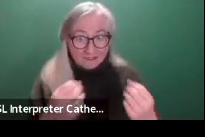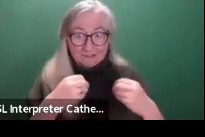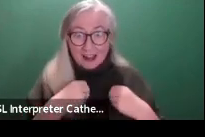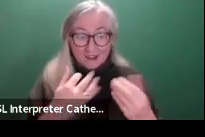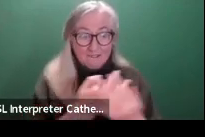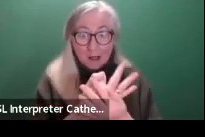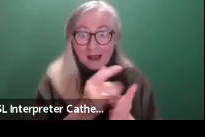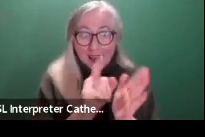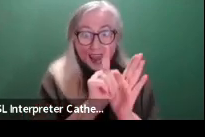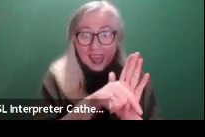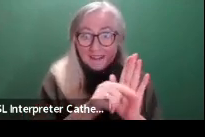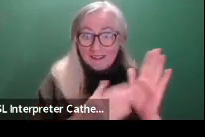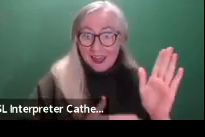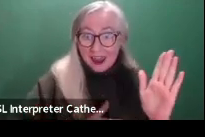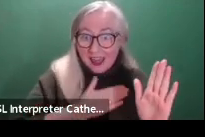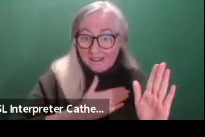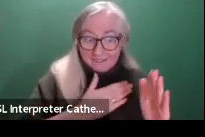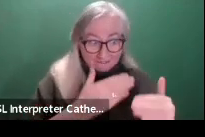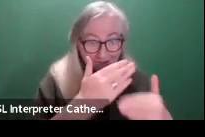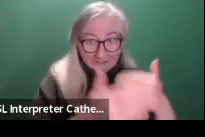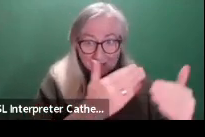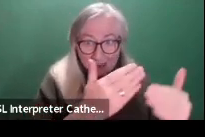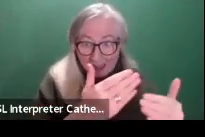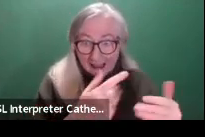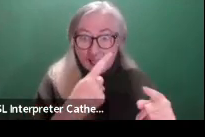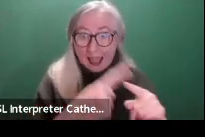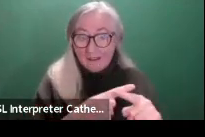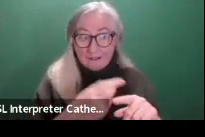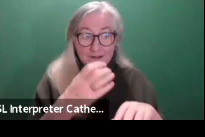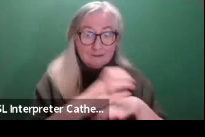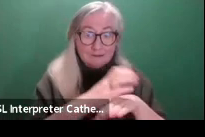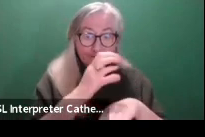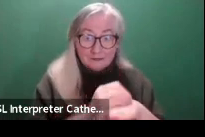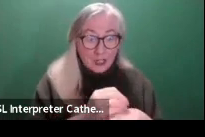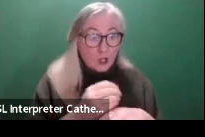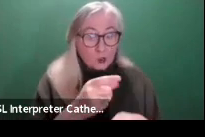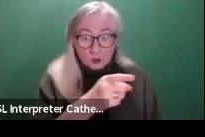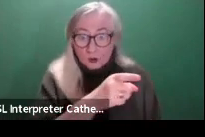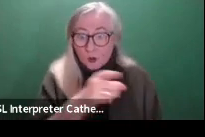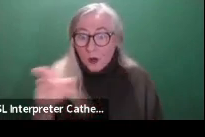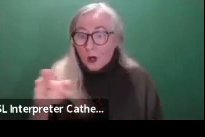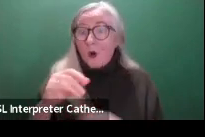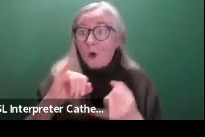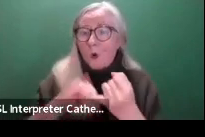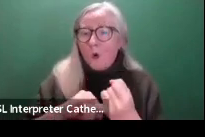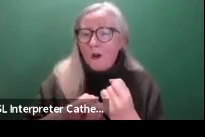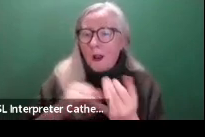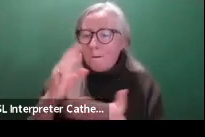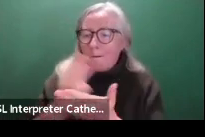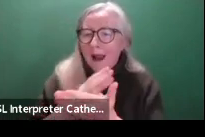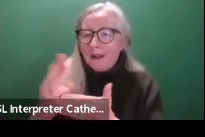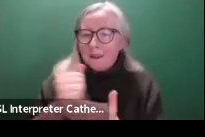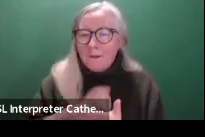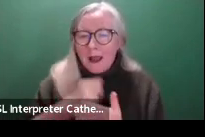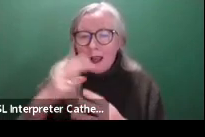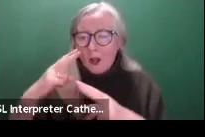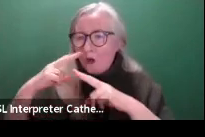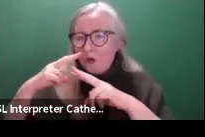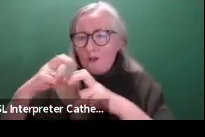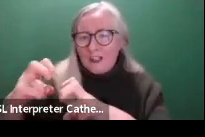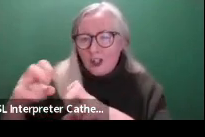later. But they might also have teenagers at home. One of the participants in my research